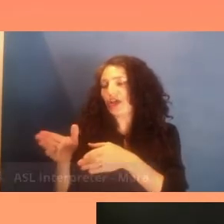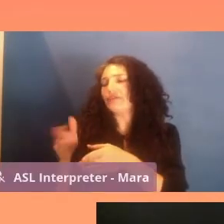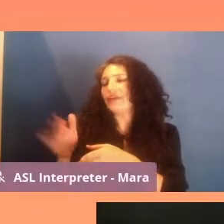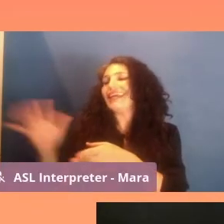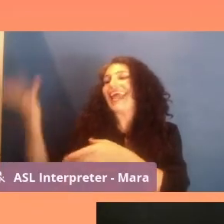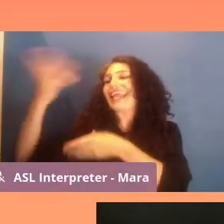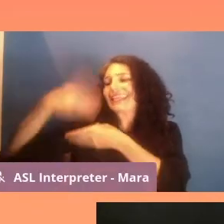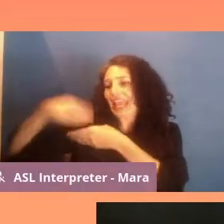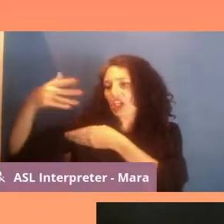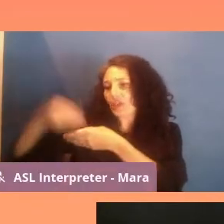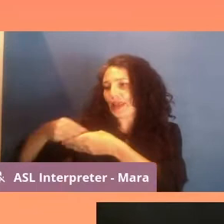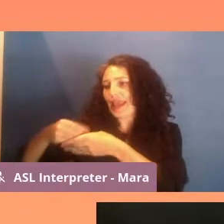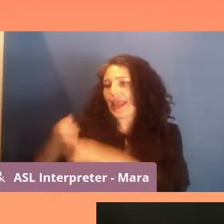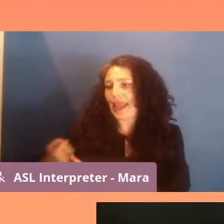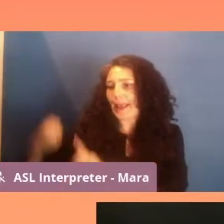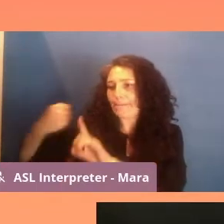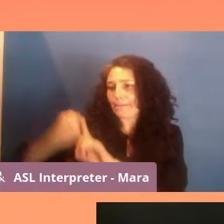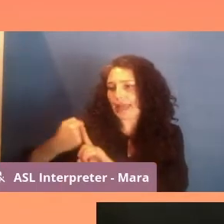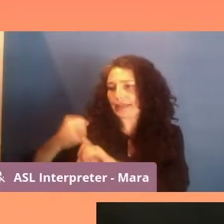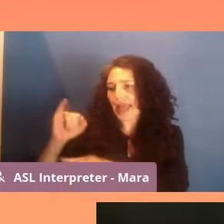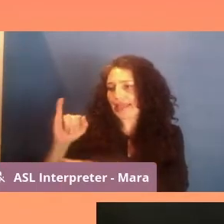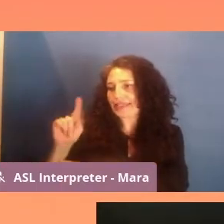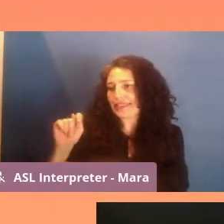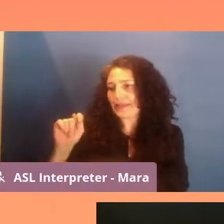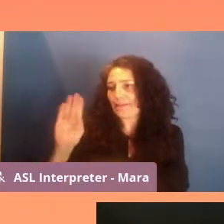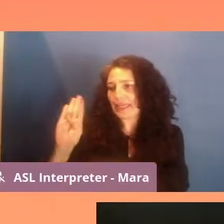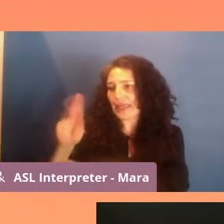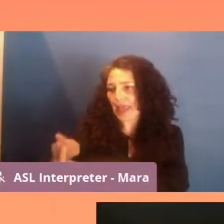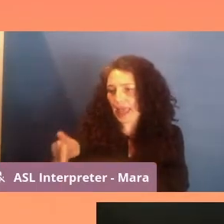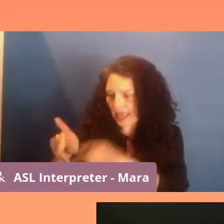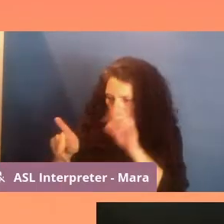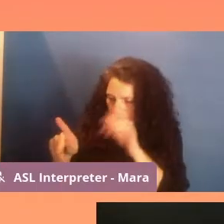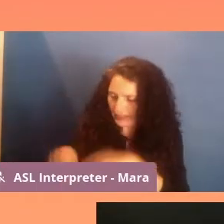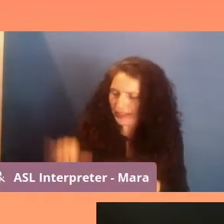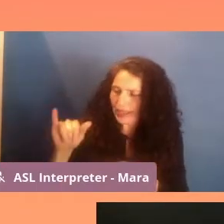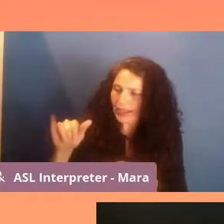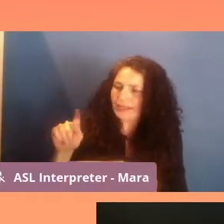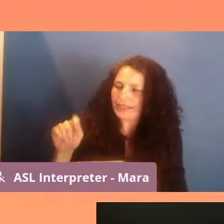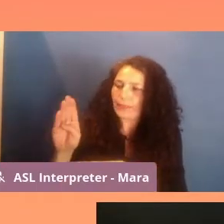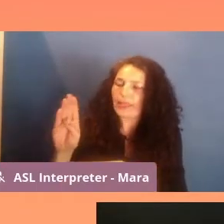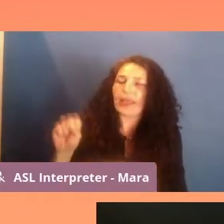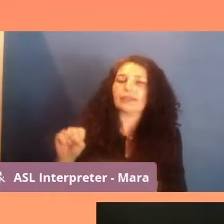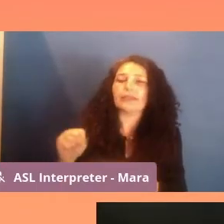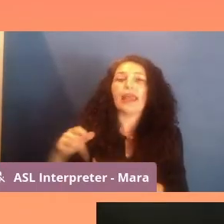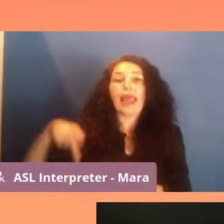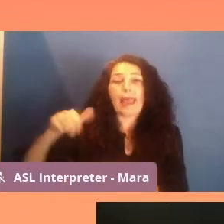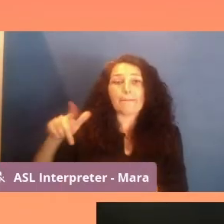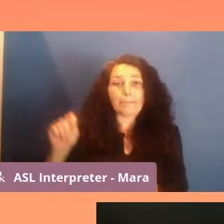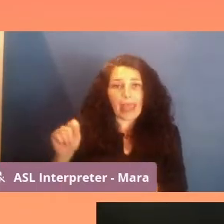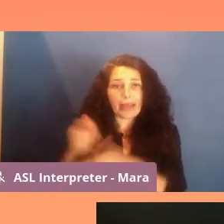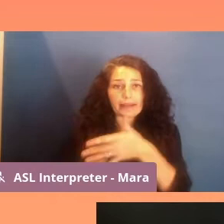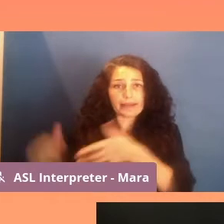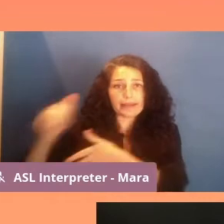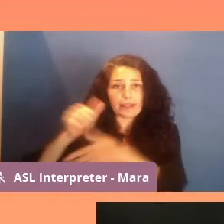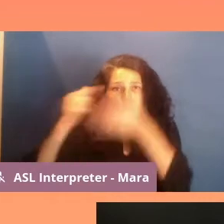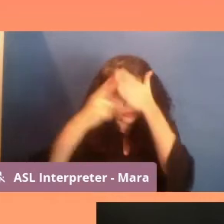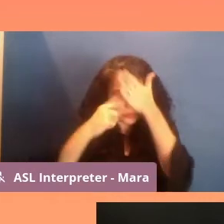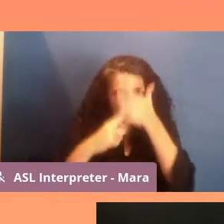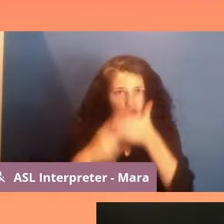engagement and impact at ITVS, and Pat Ofter-Heidi, senior research fellow at